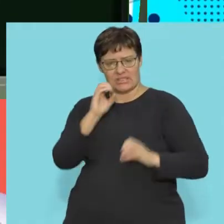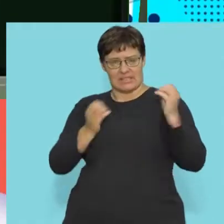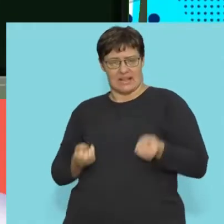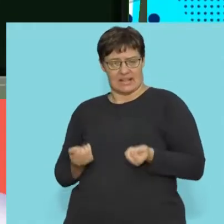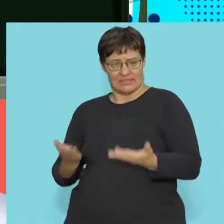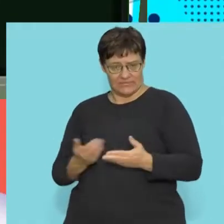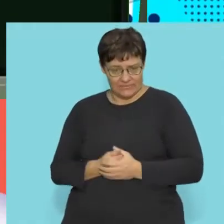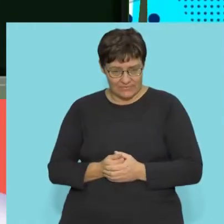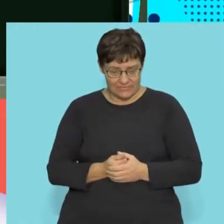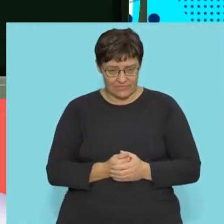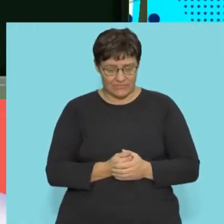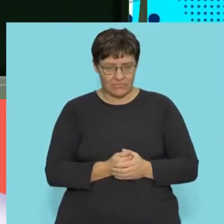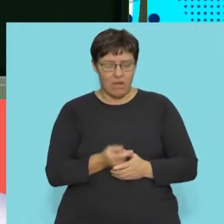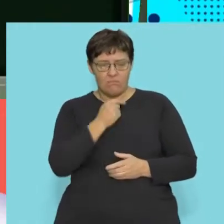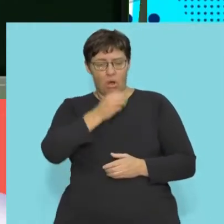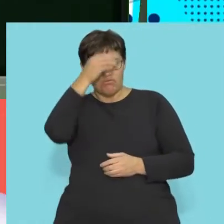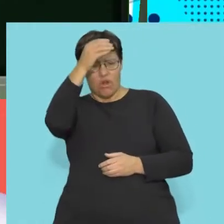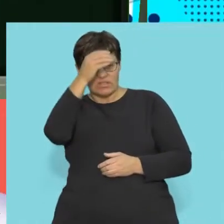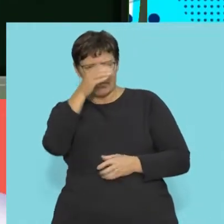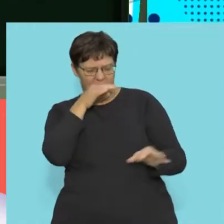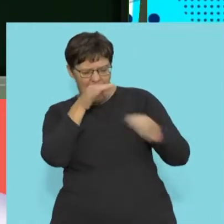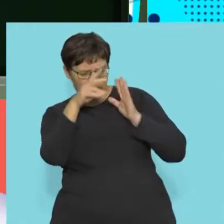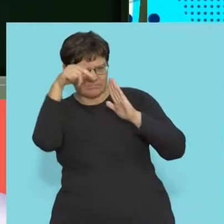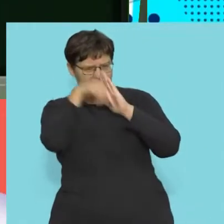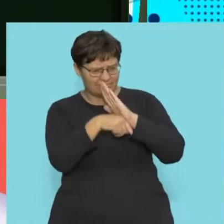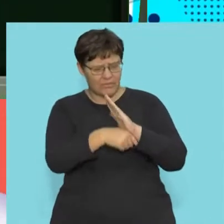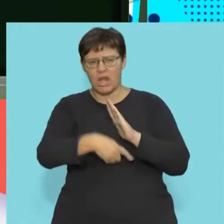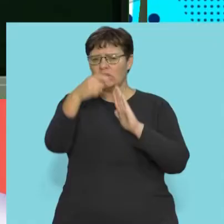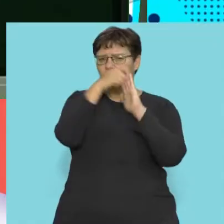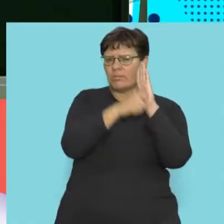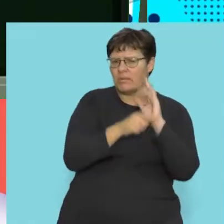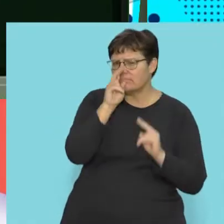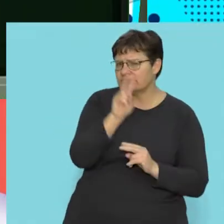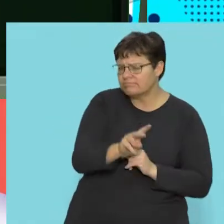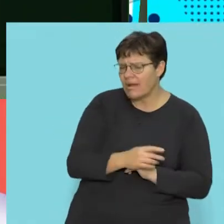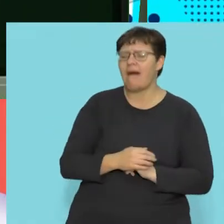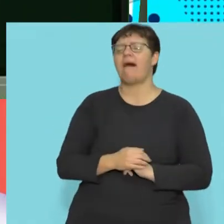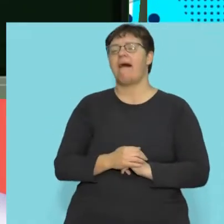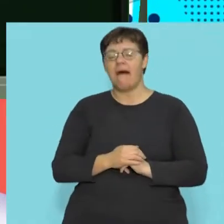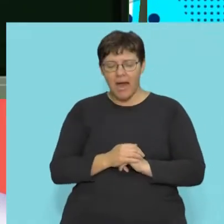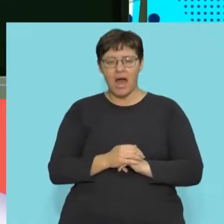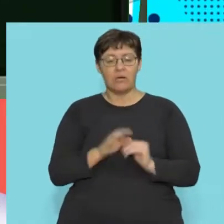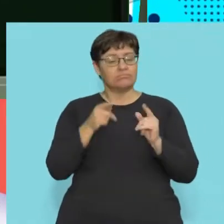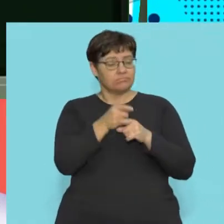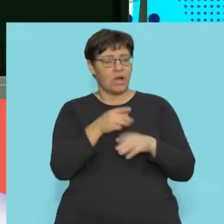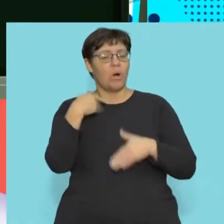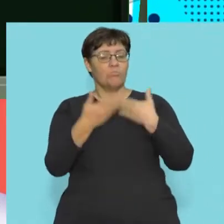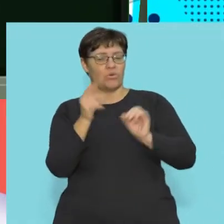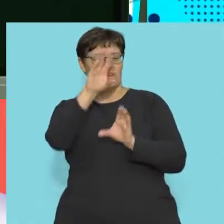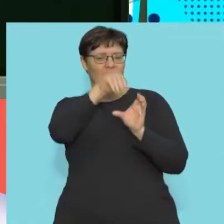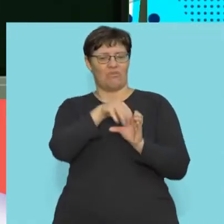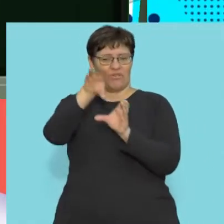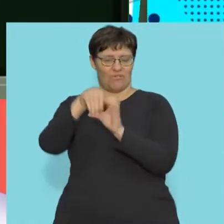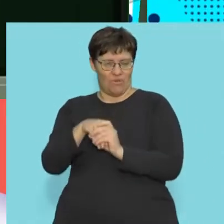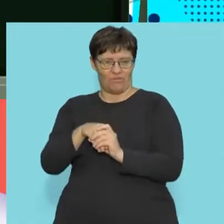providing energy to a cell. Let's unpack this concept, let's look at some terminology, and as we look at that, we will try and unpack